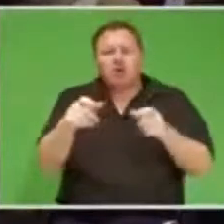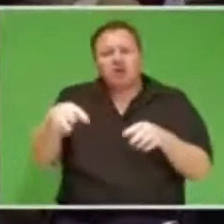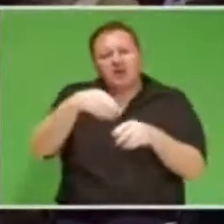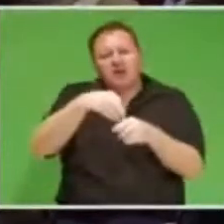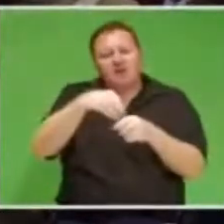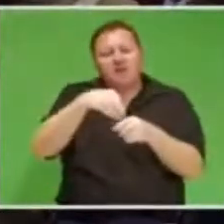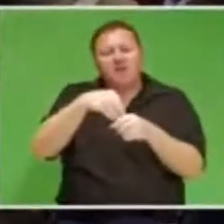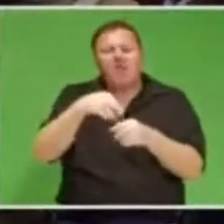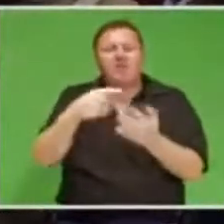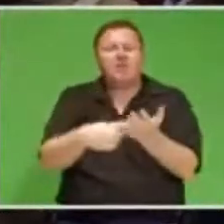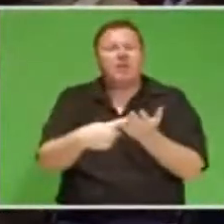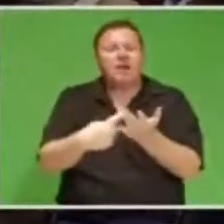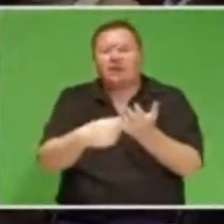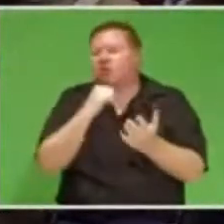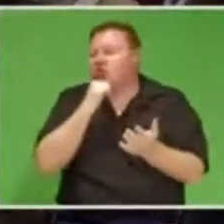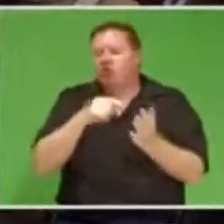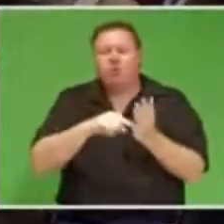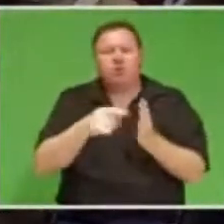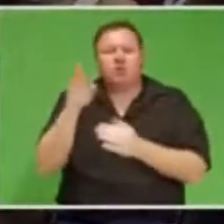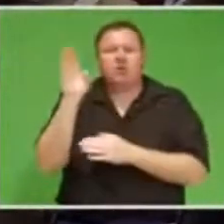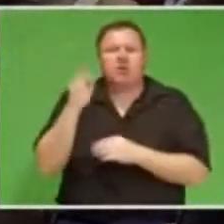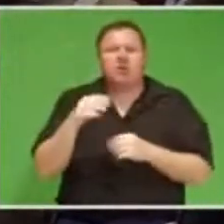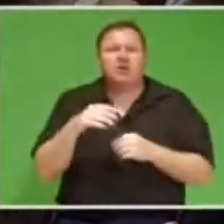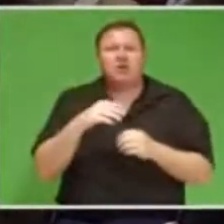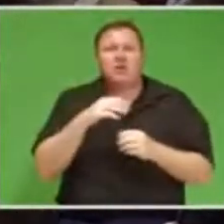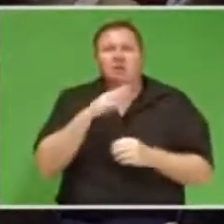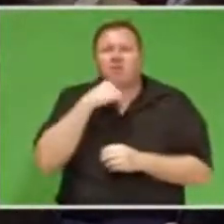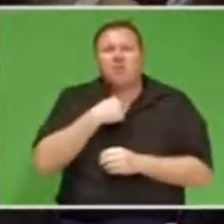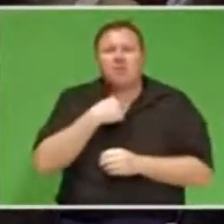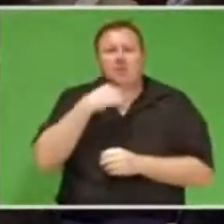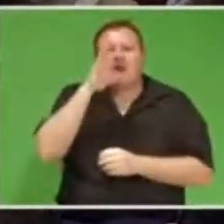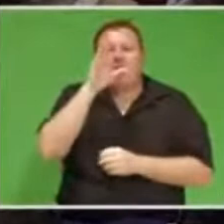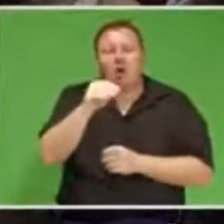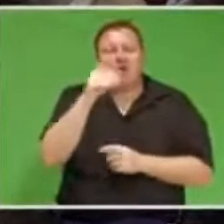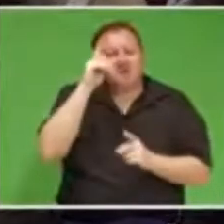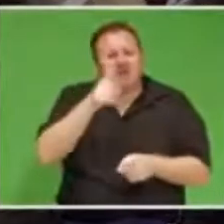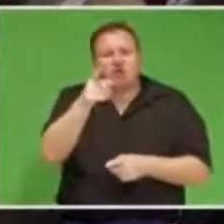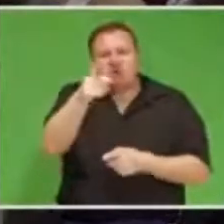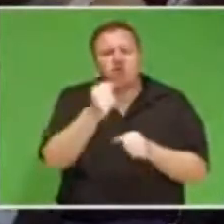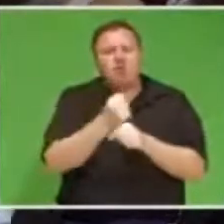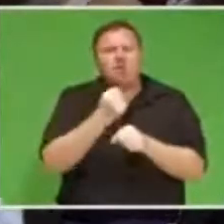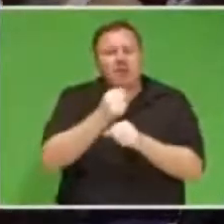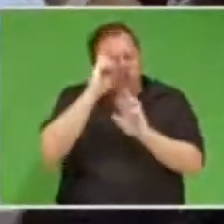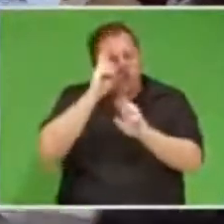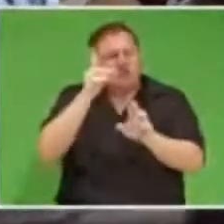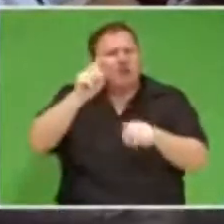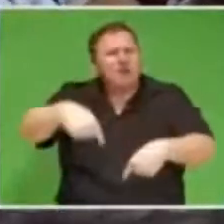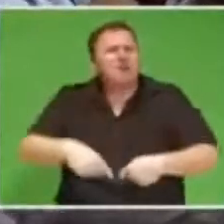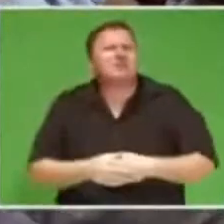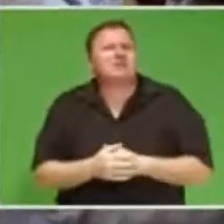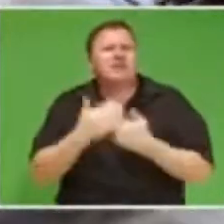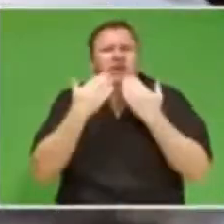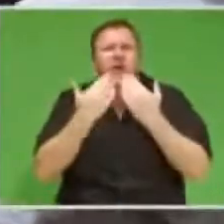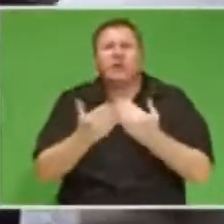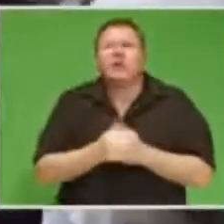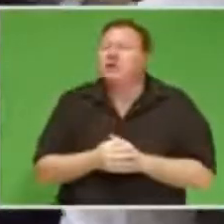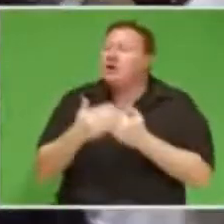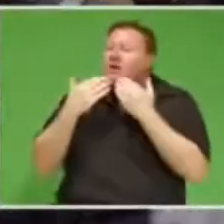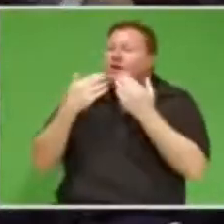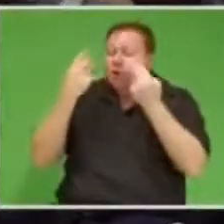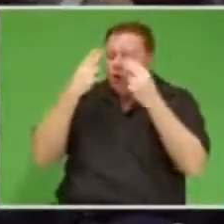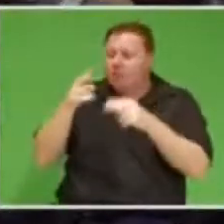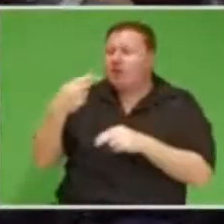point of order. I request that the ruling you have made must be respected. Thank you. I thank you, Honorable